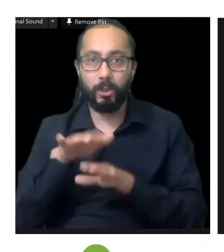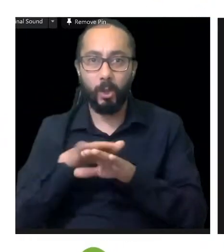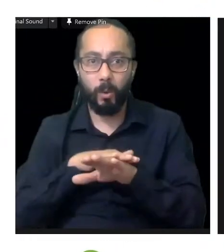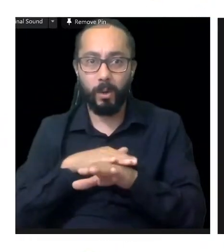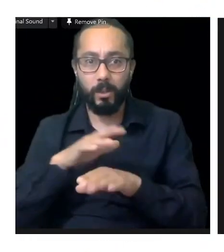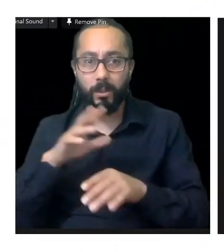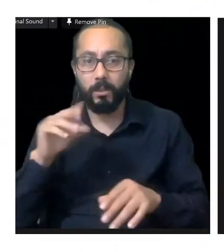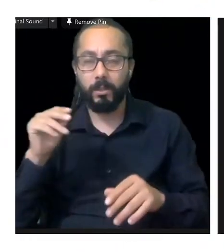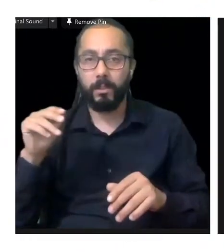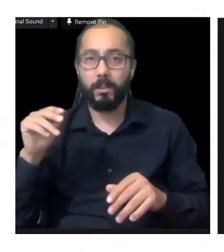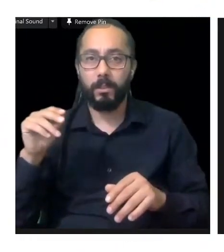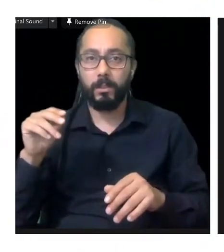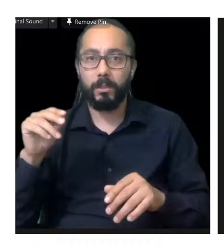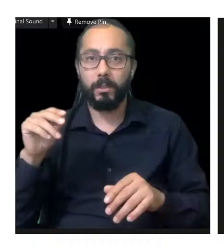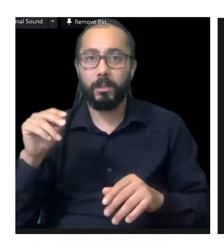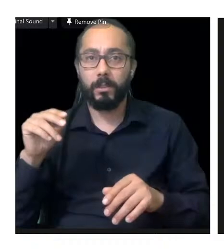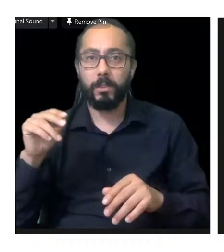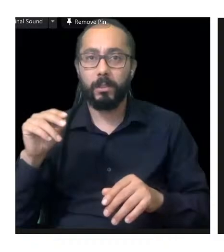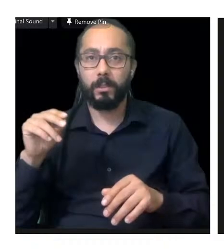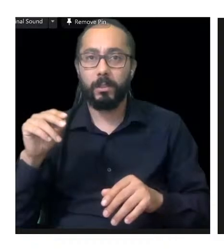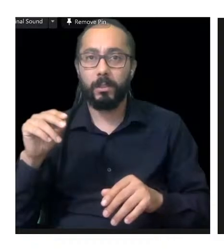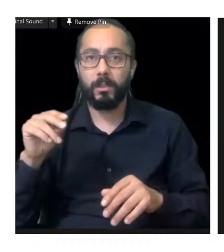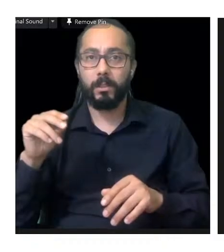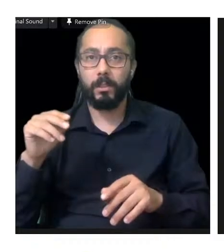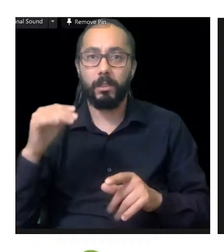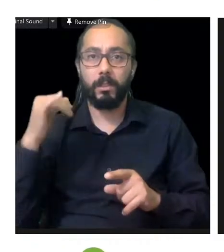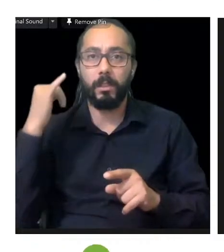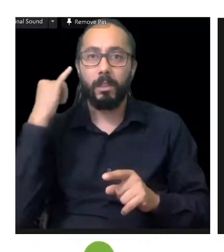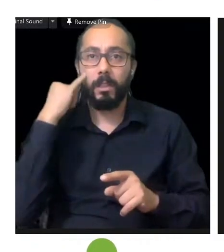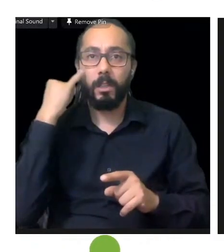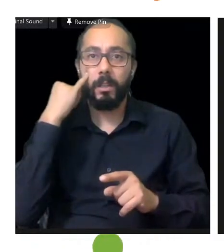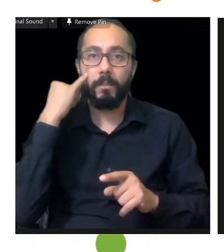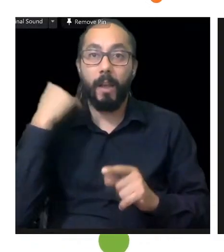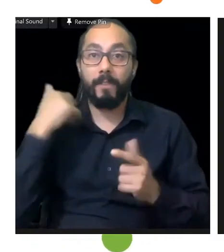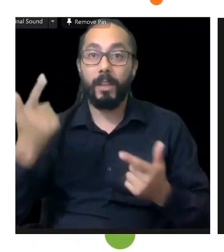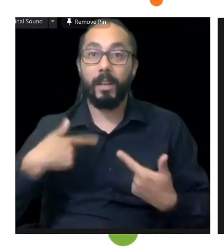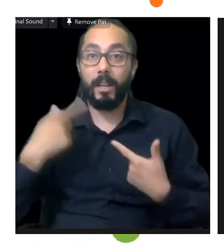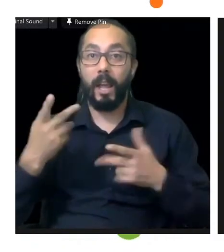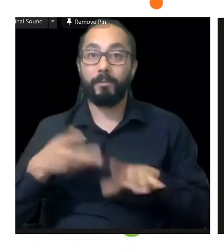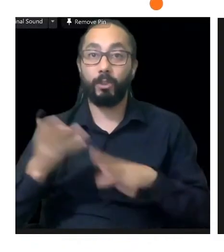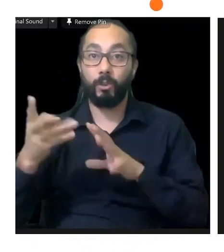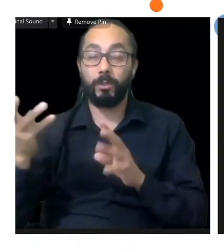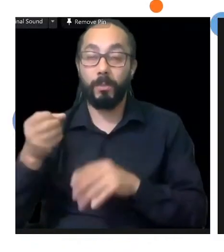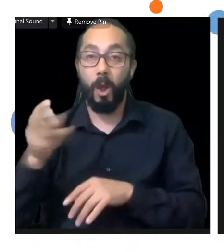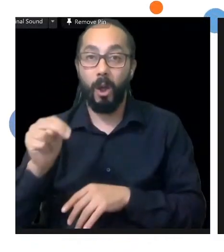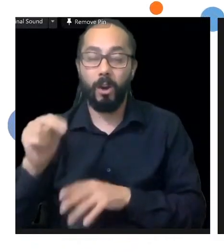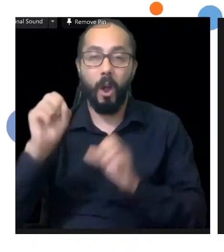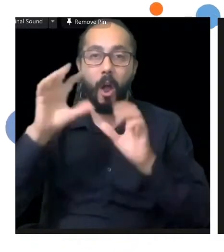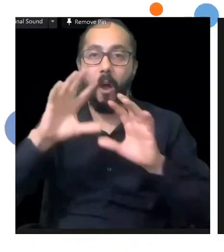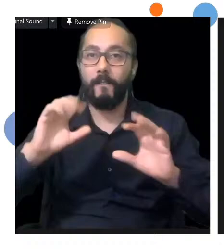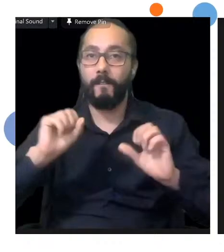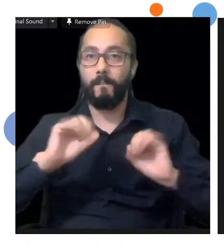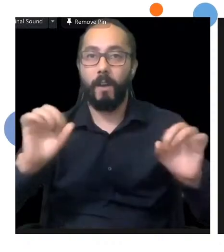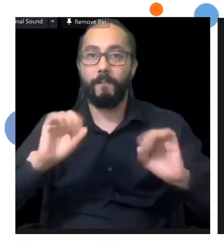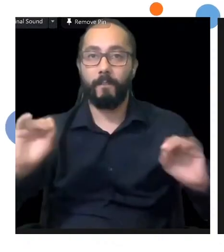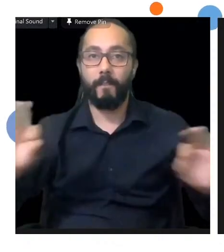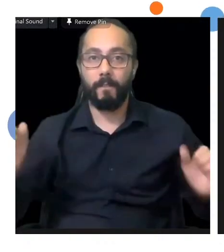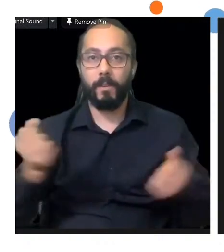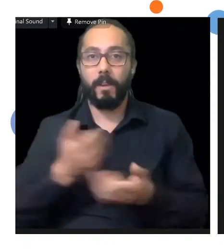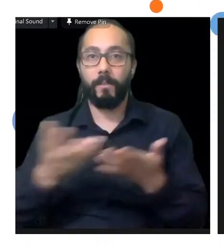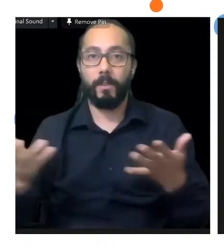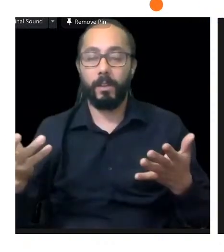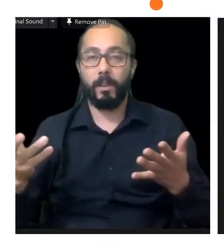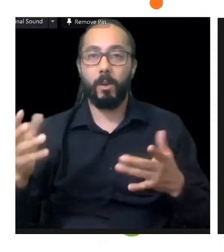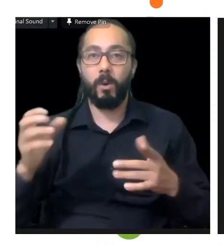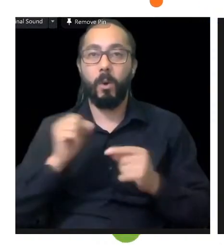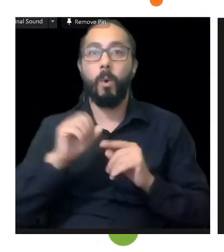I think if you have any recording playing, if you have the live stream up, that might be an issue, anything of that sort. Alternately, maybe if you turn off your video, that